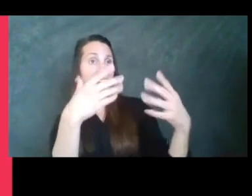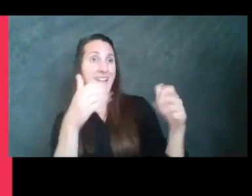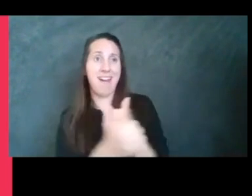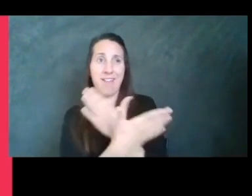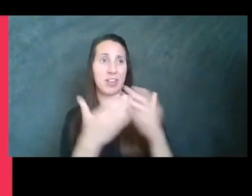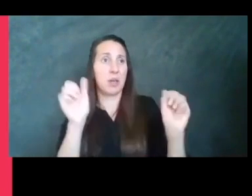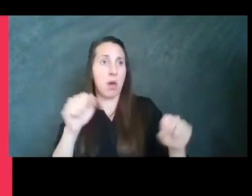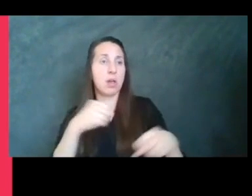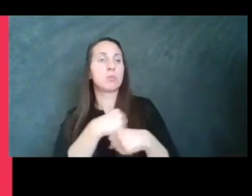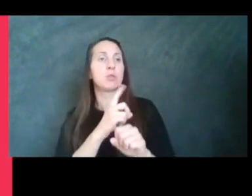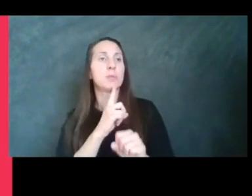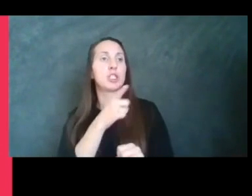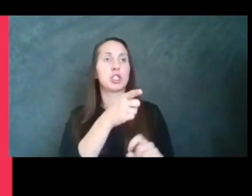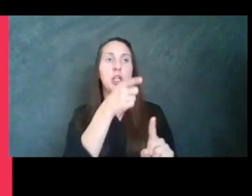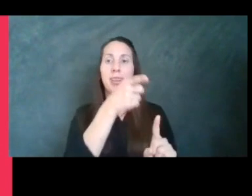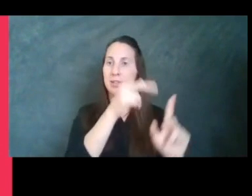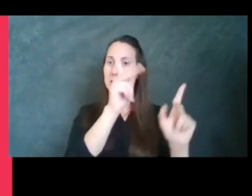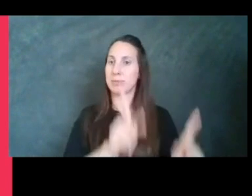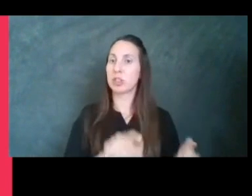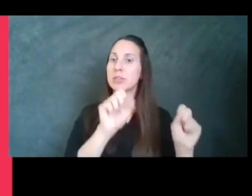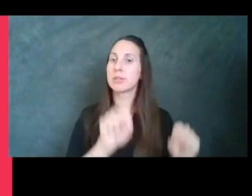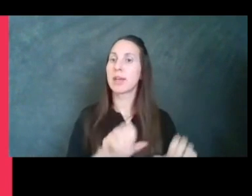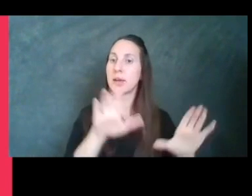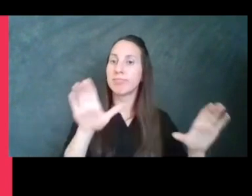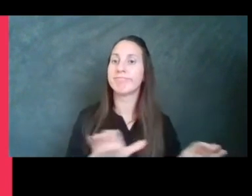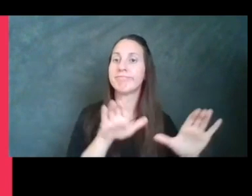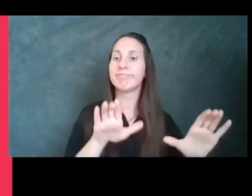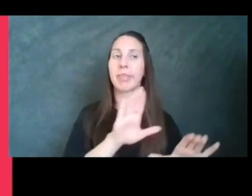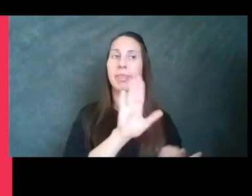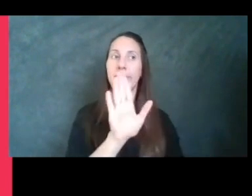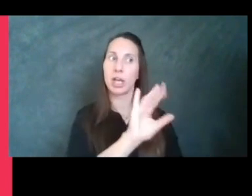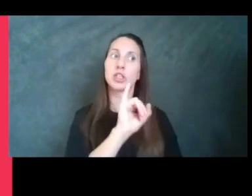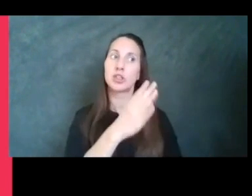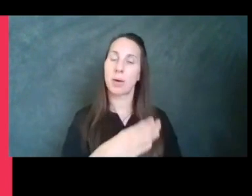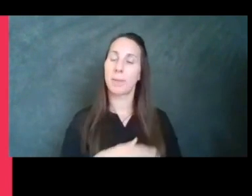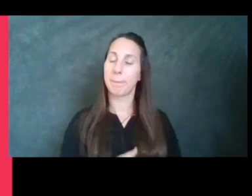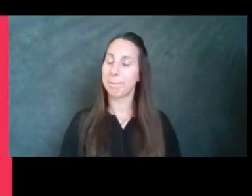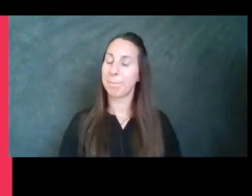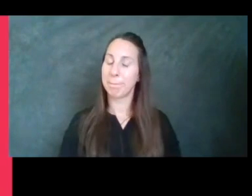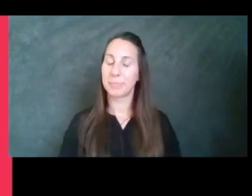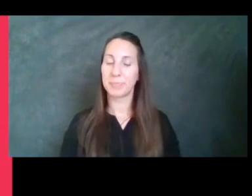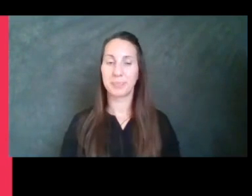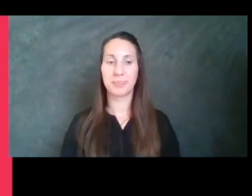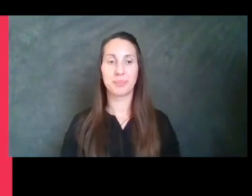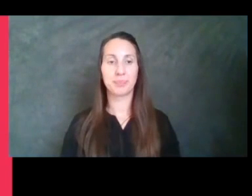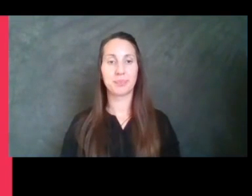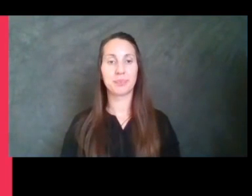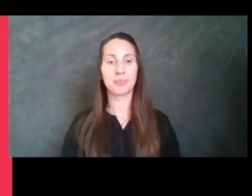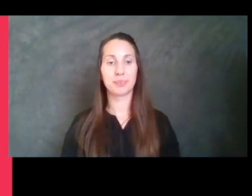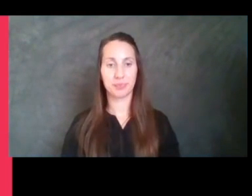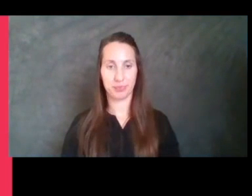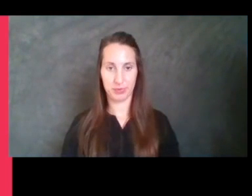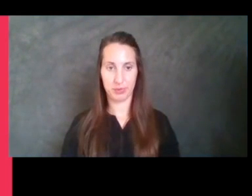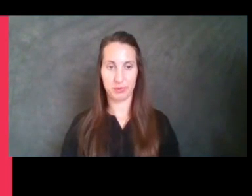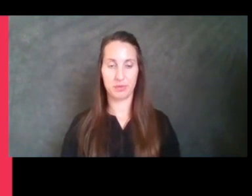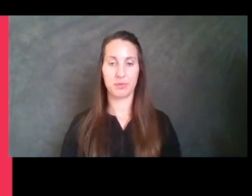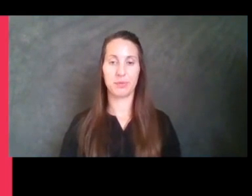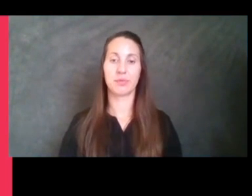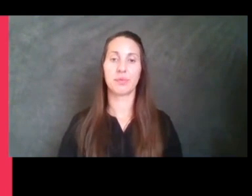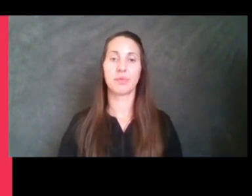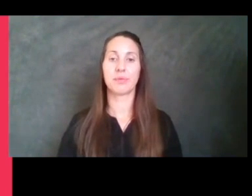person can perform the essential functions of the job with the accommodations that you provided. Next slide.